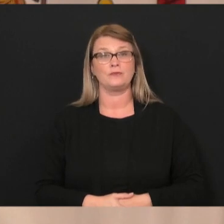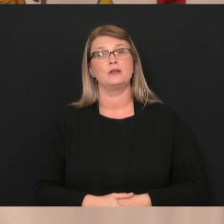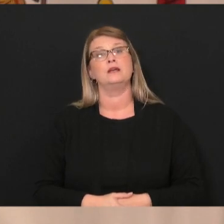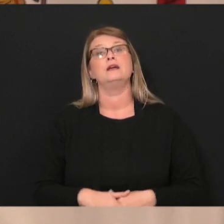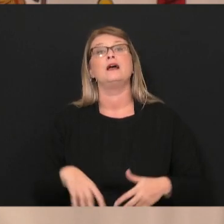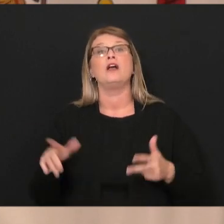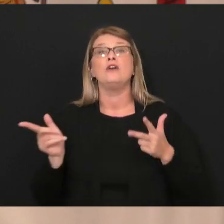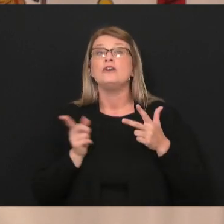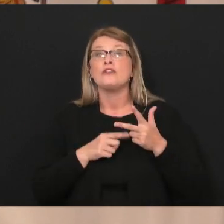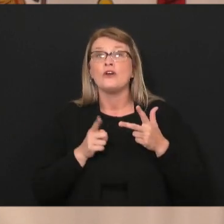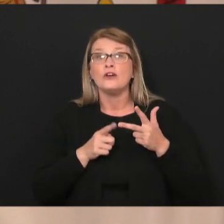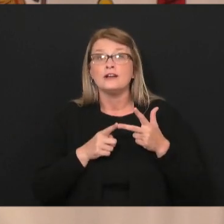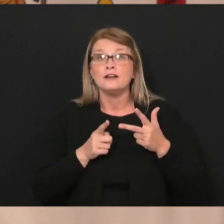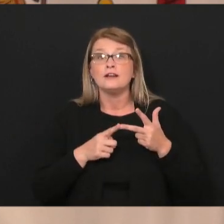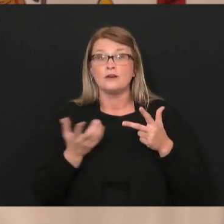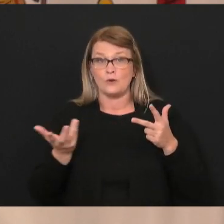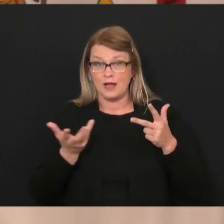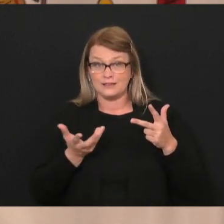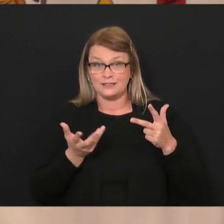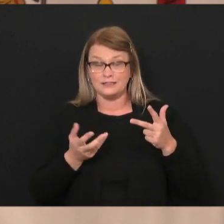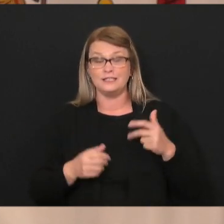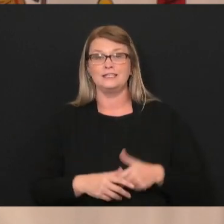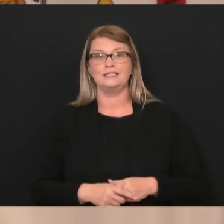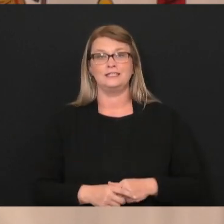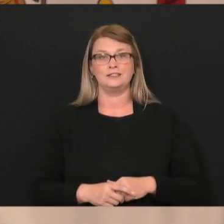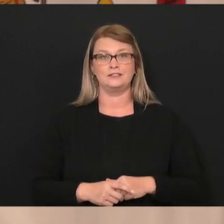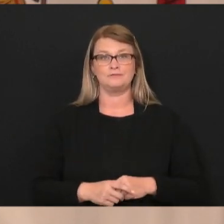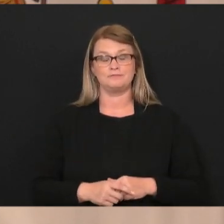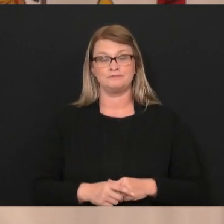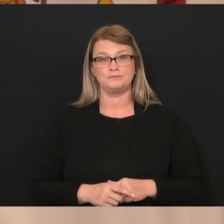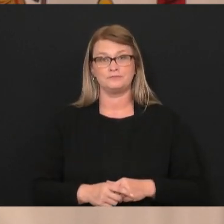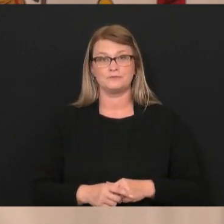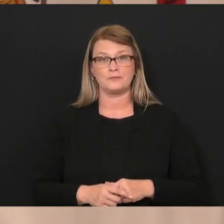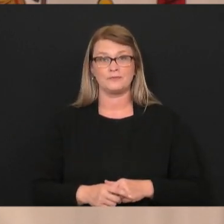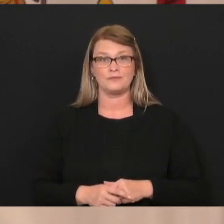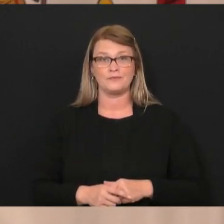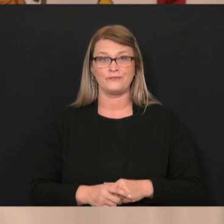important, it seems like this is a little bit insignificant, but it's not.